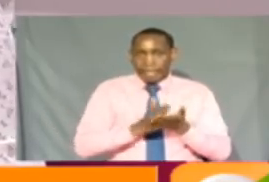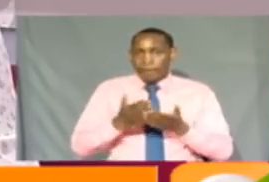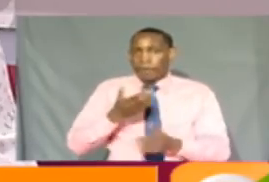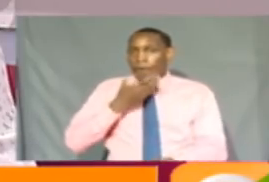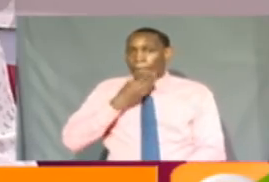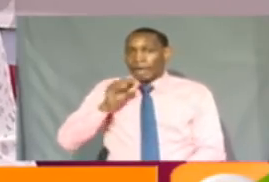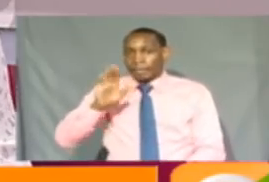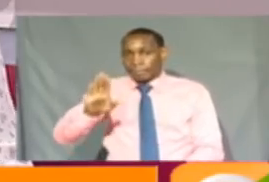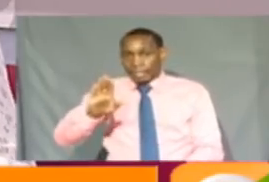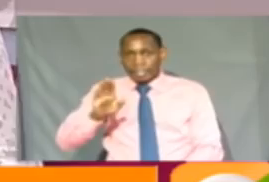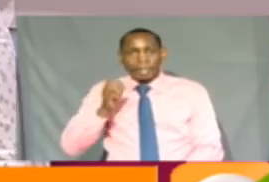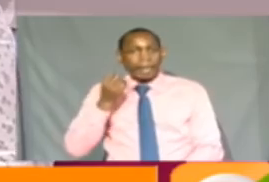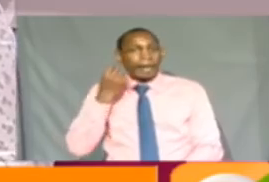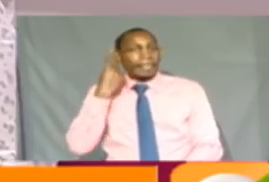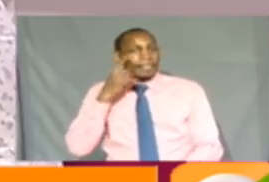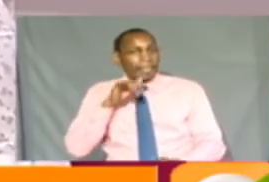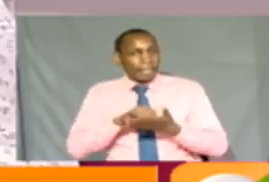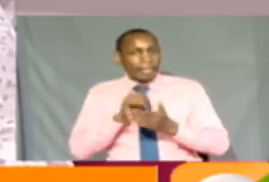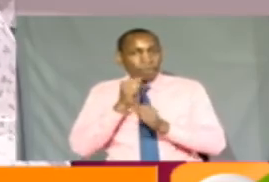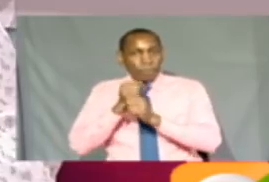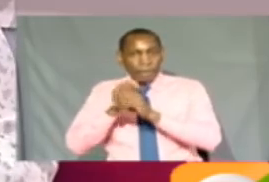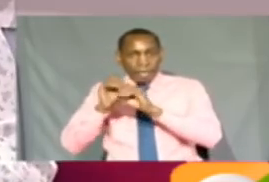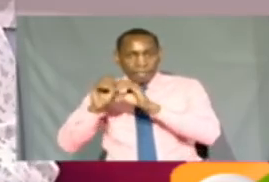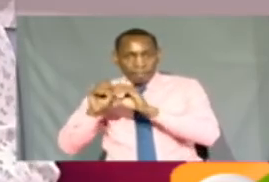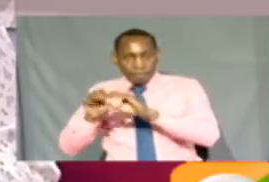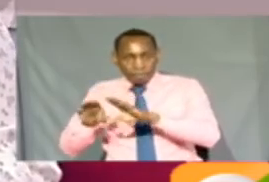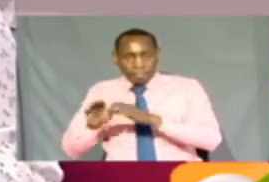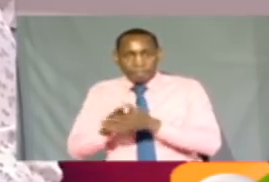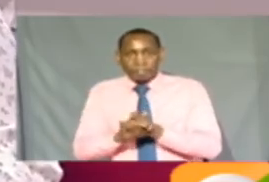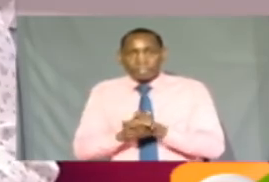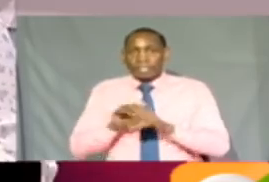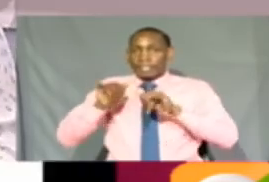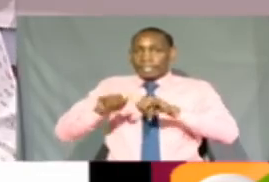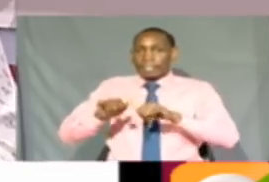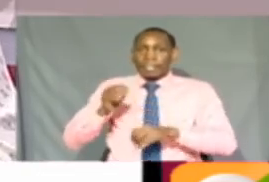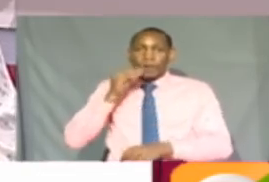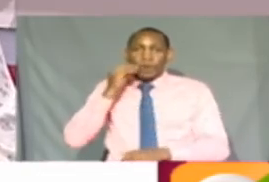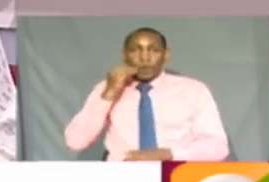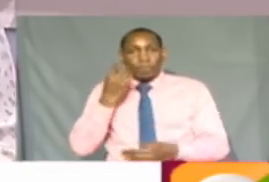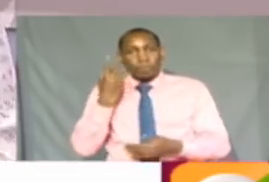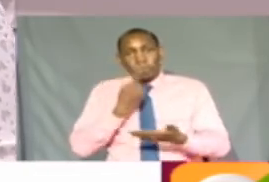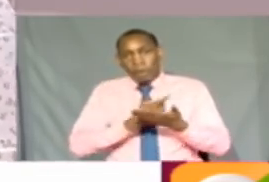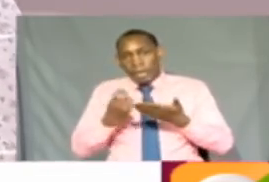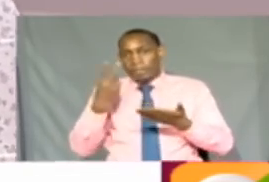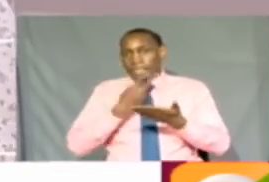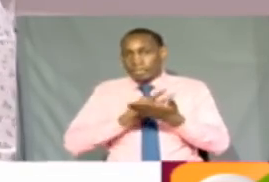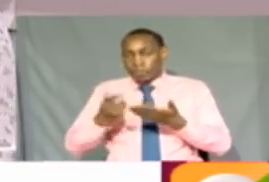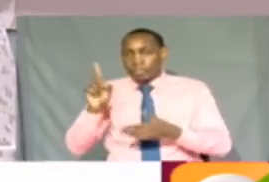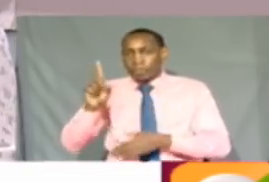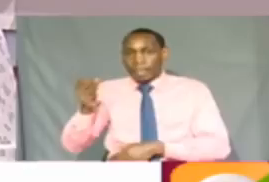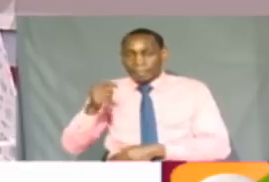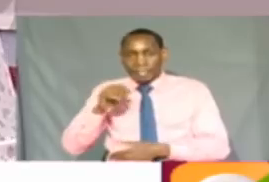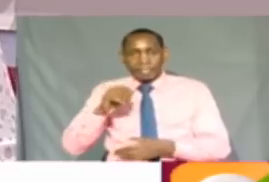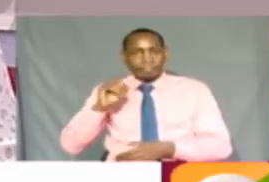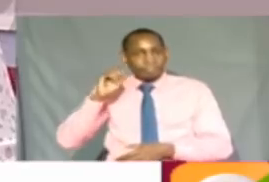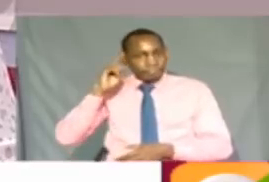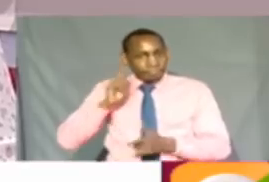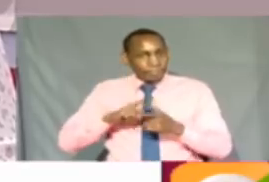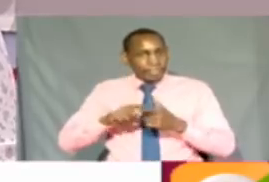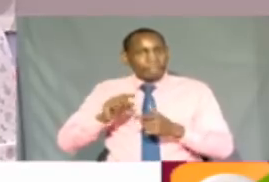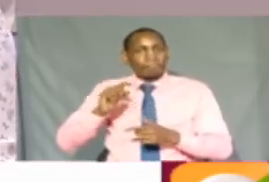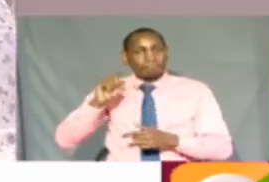who realizes, oh, maybe he lost his job and then he's going to slack at home for a week or two, a month or two. Then he's going to realize, oh, the bills are